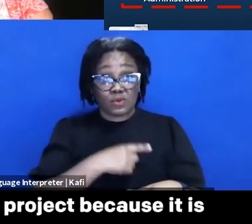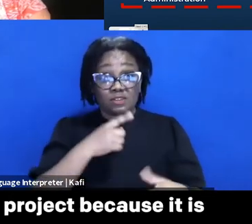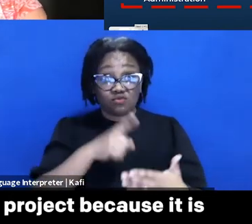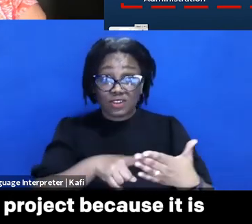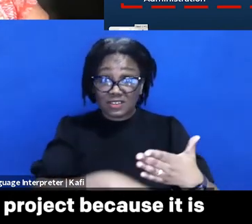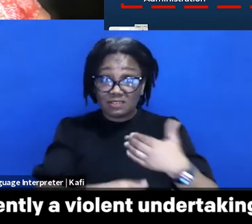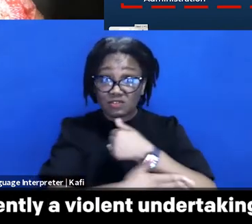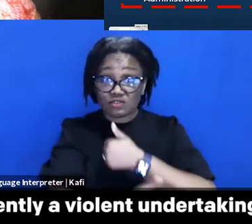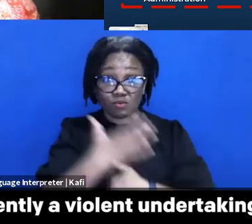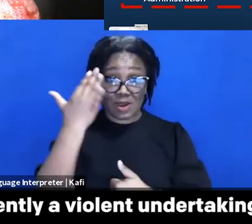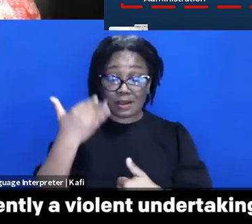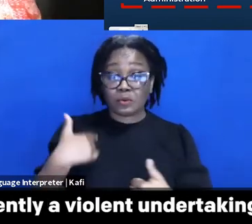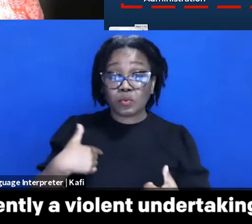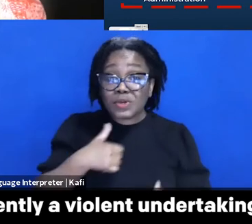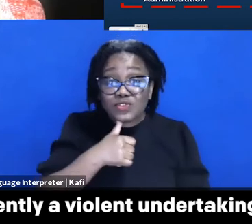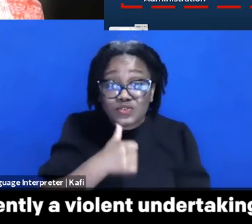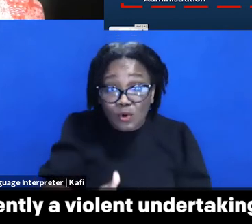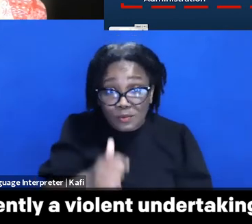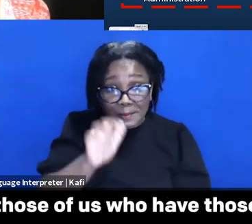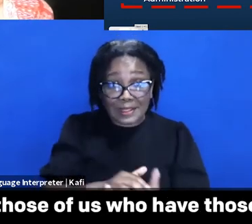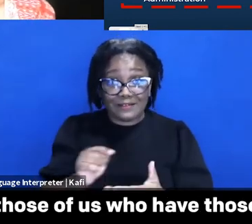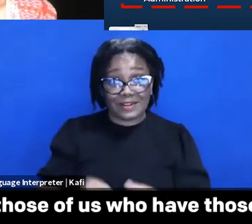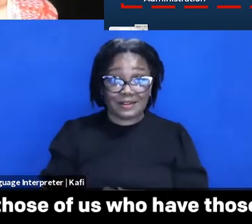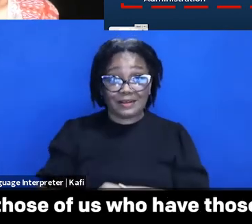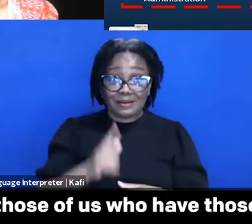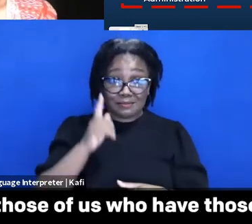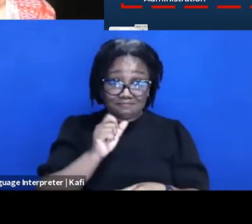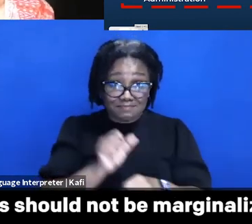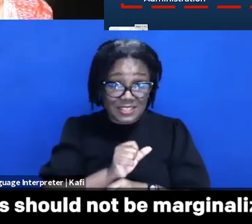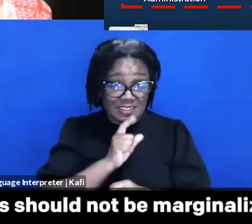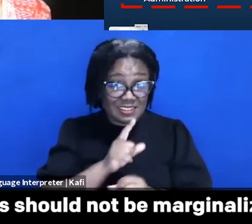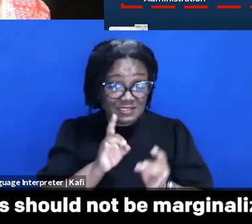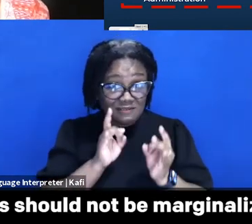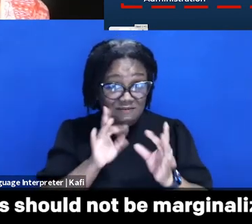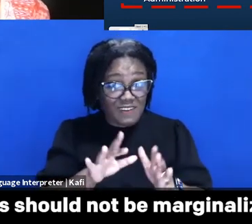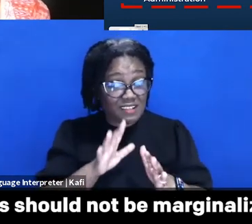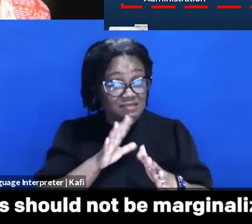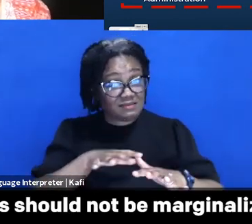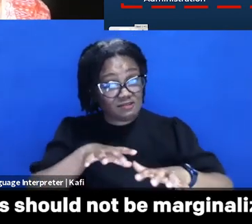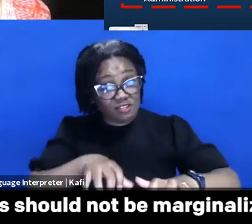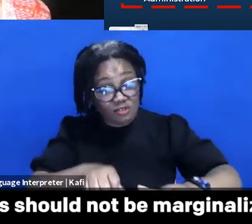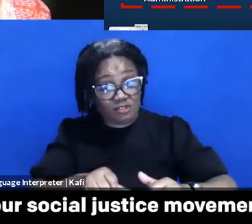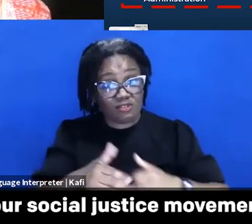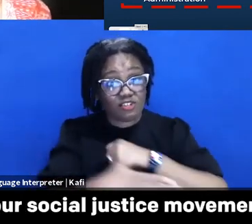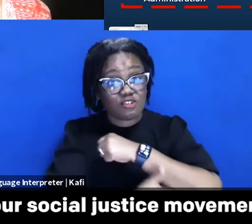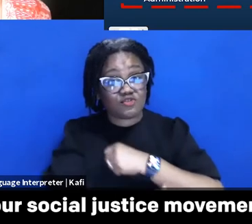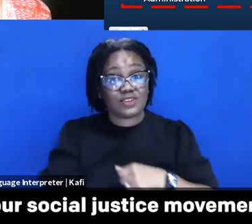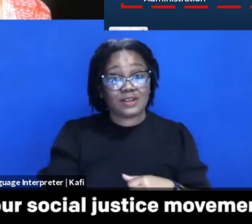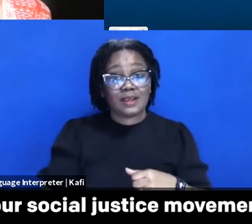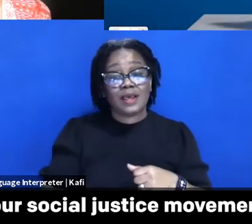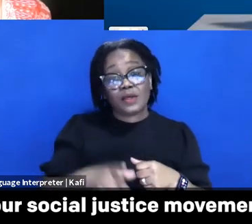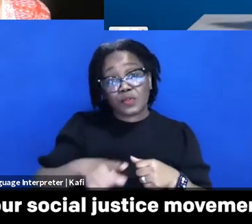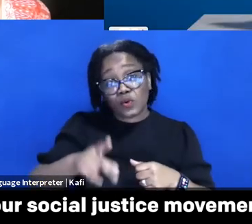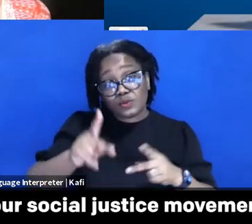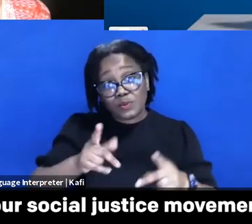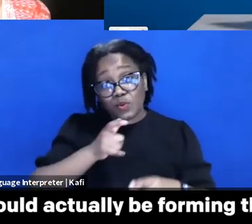because it is inherently a violent undertaking. And those of us who have those opinions should not be marginalized within our